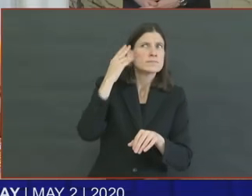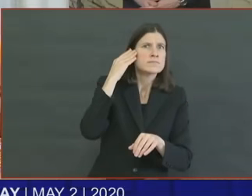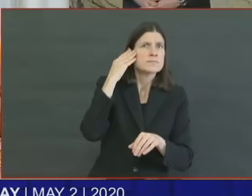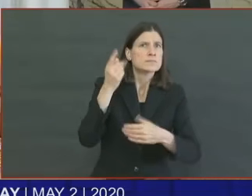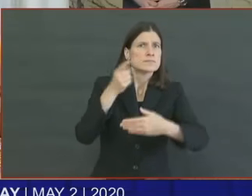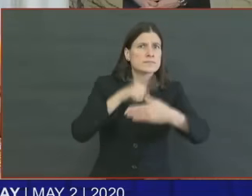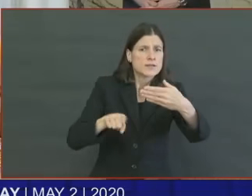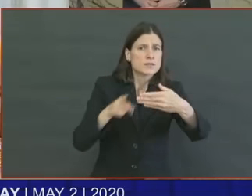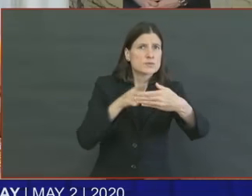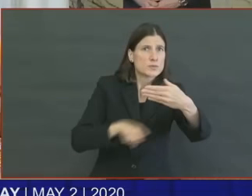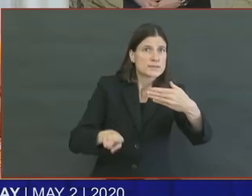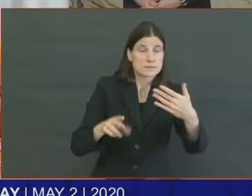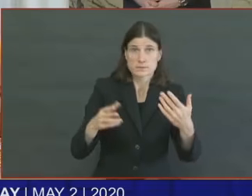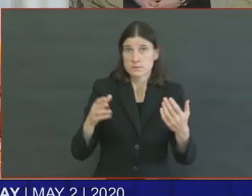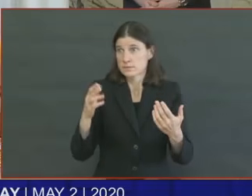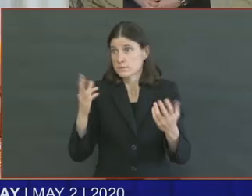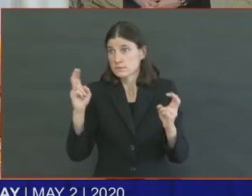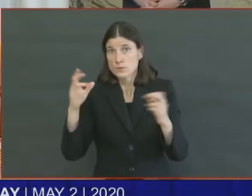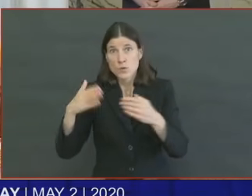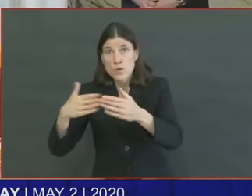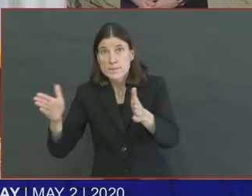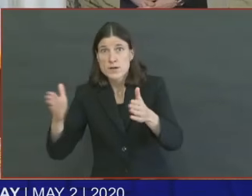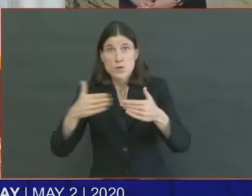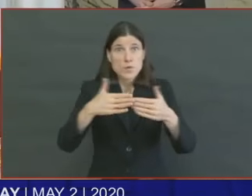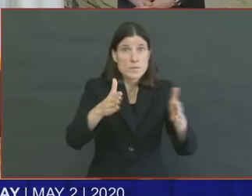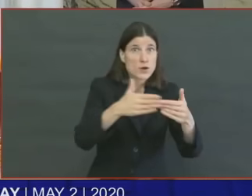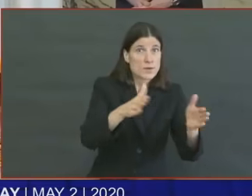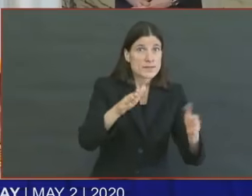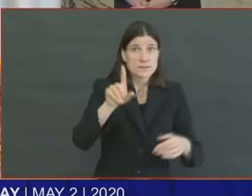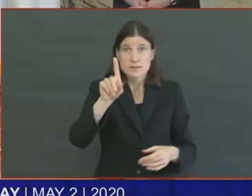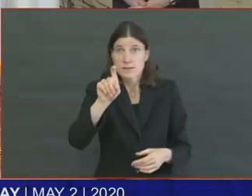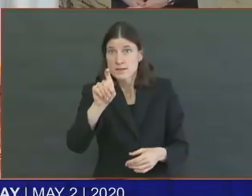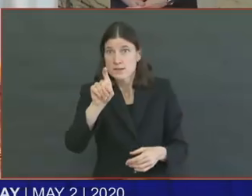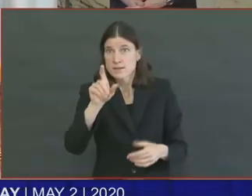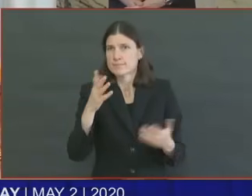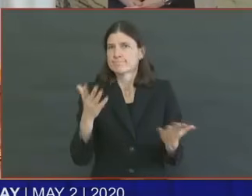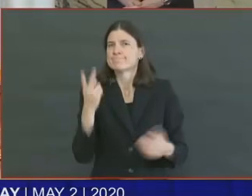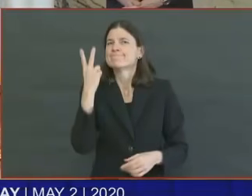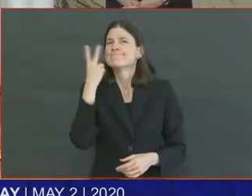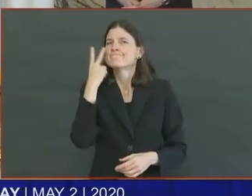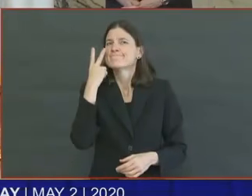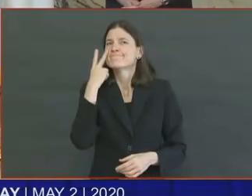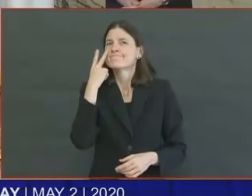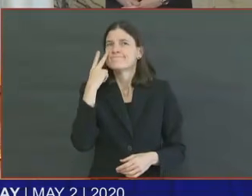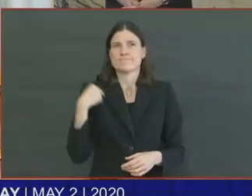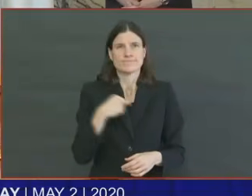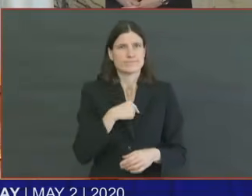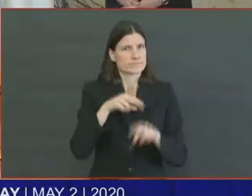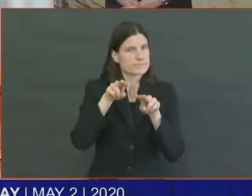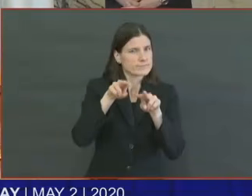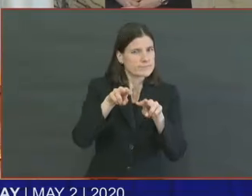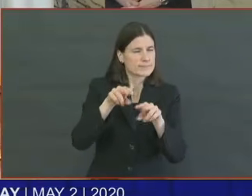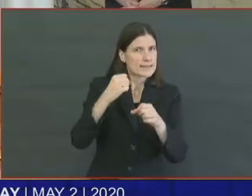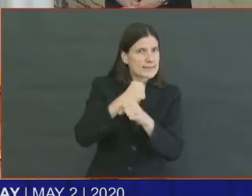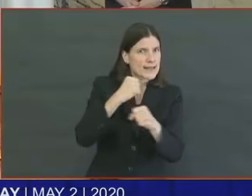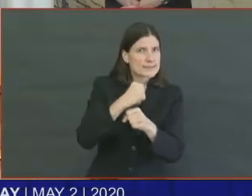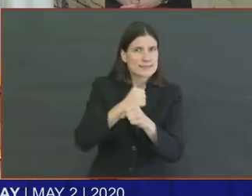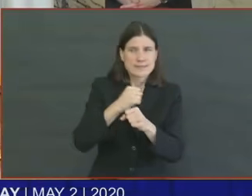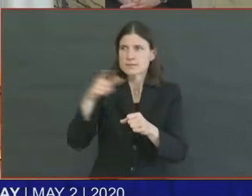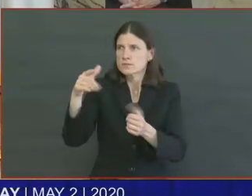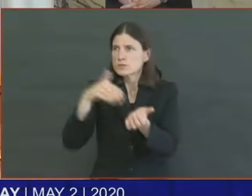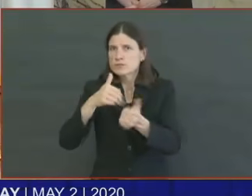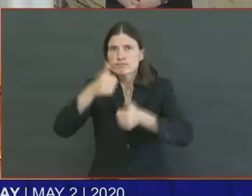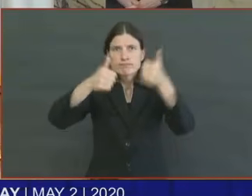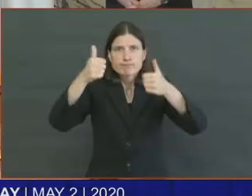answer is, we will see as we get there. I'm going to have a lot more to say about that in this coming week or next